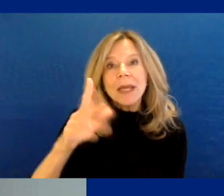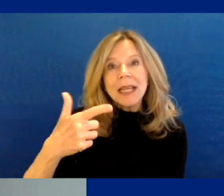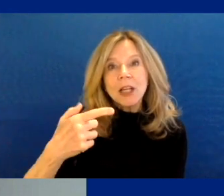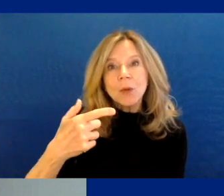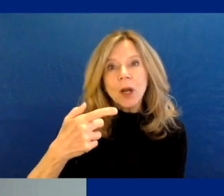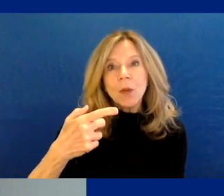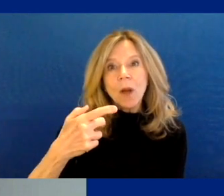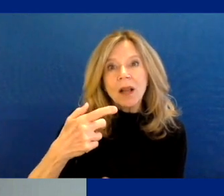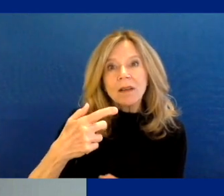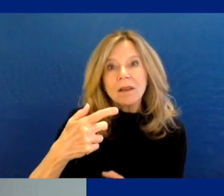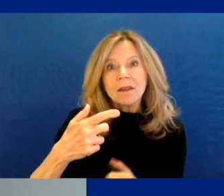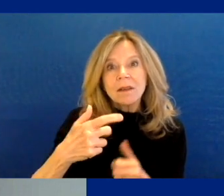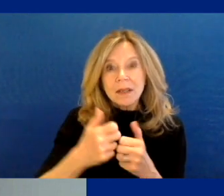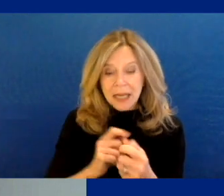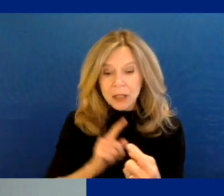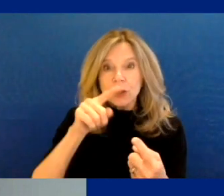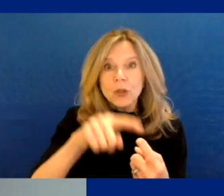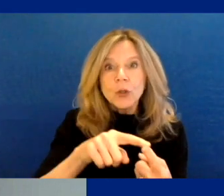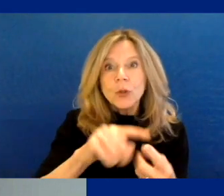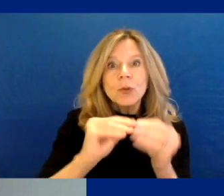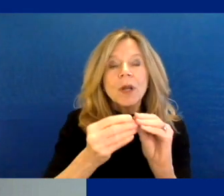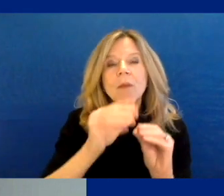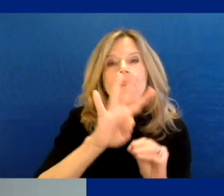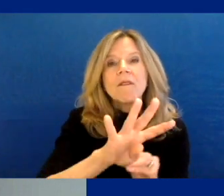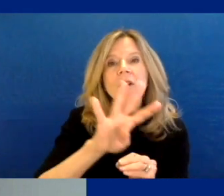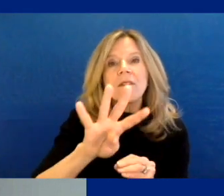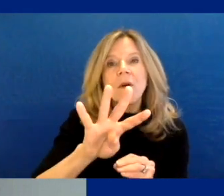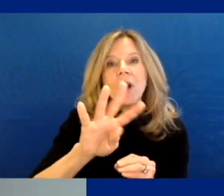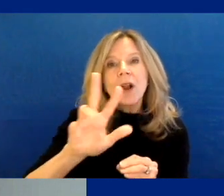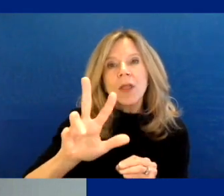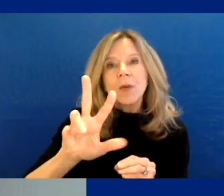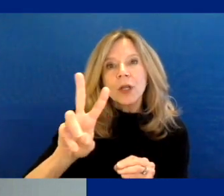CWB21 to 44321. That's